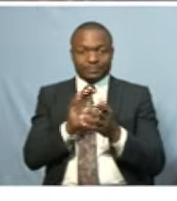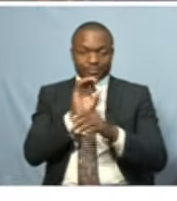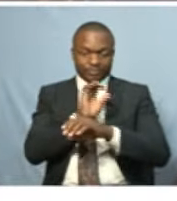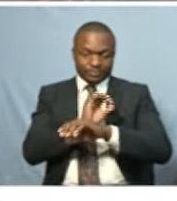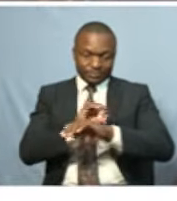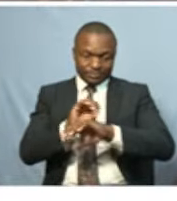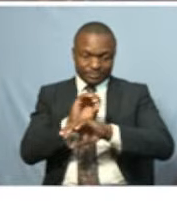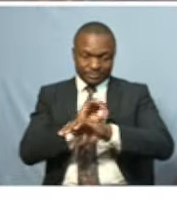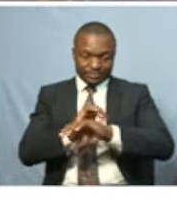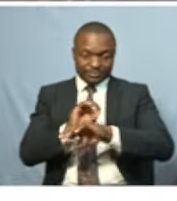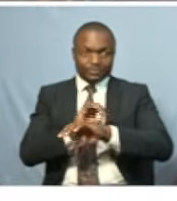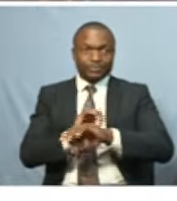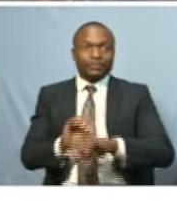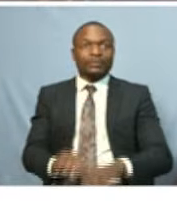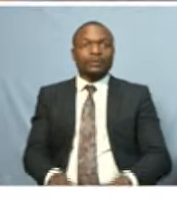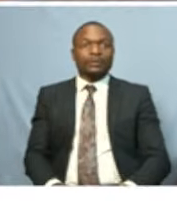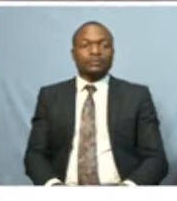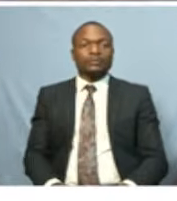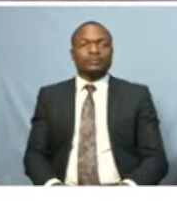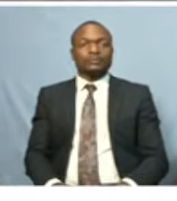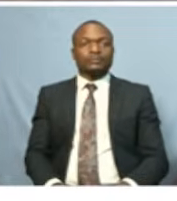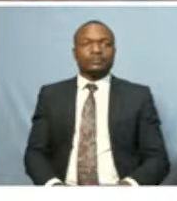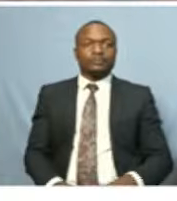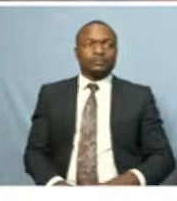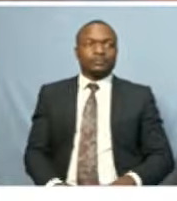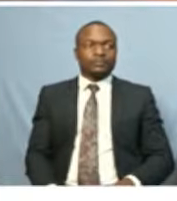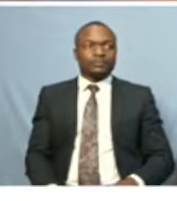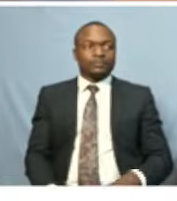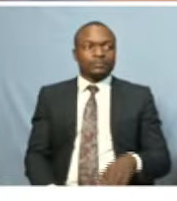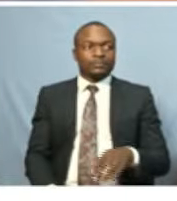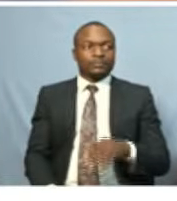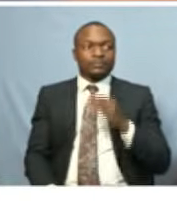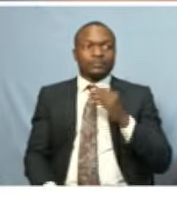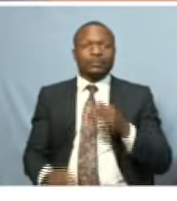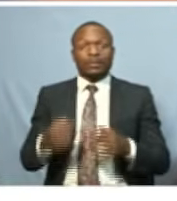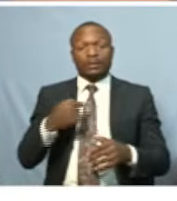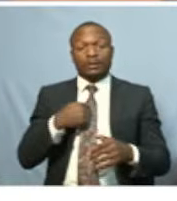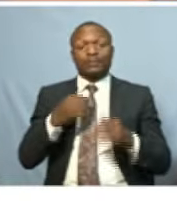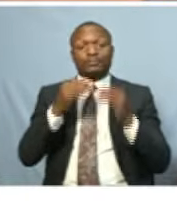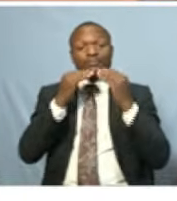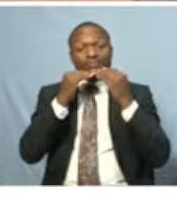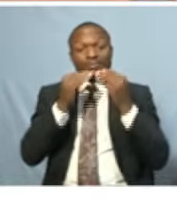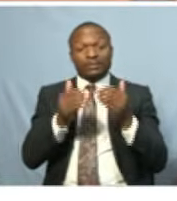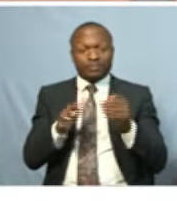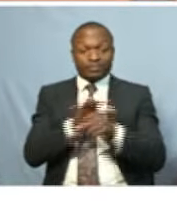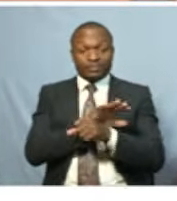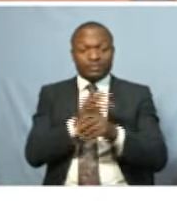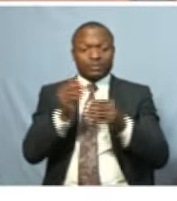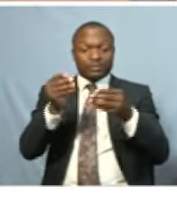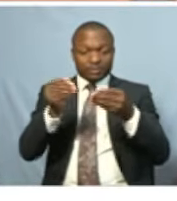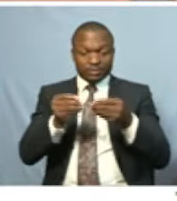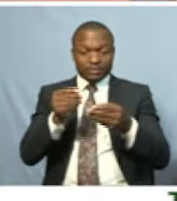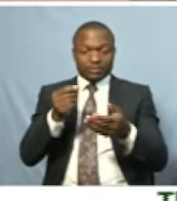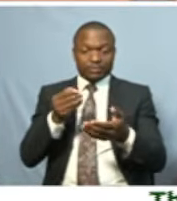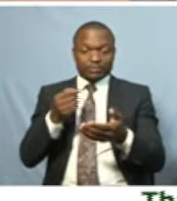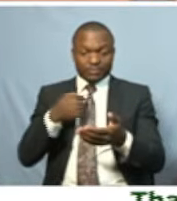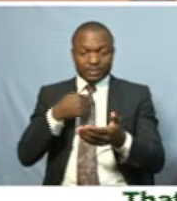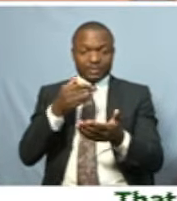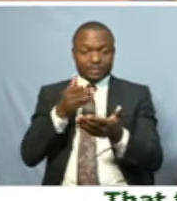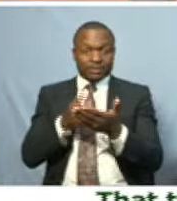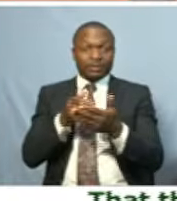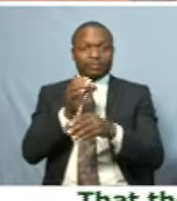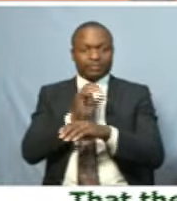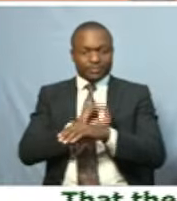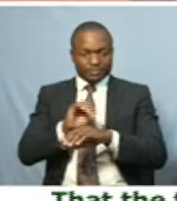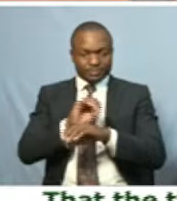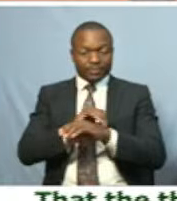opportunity. Madam, I'm grateful for according me this opportunity